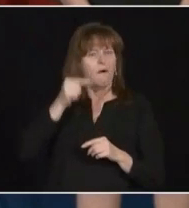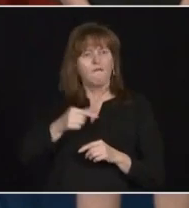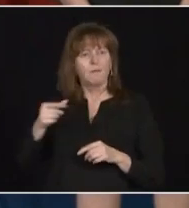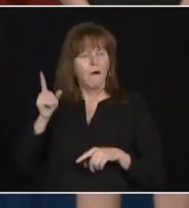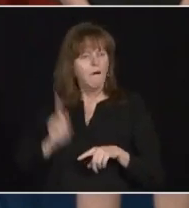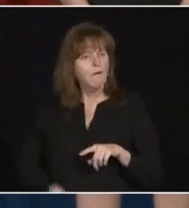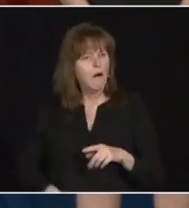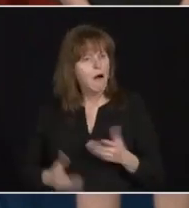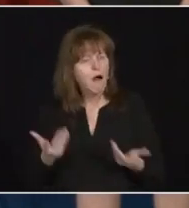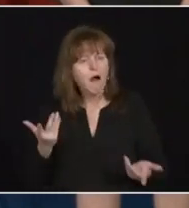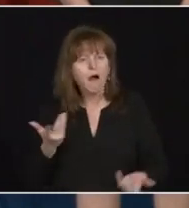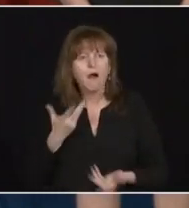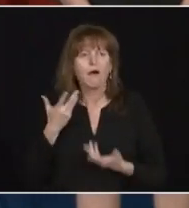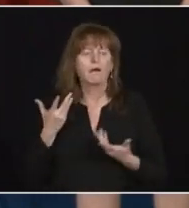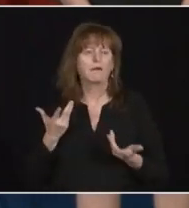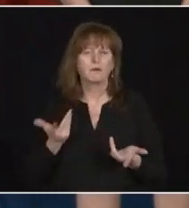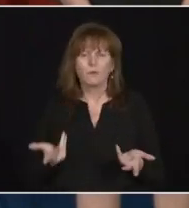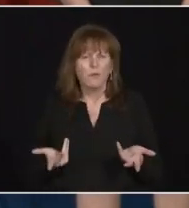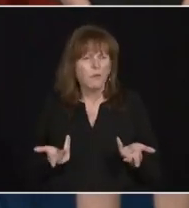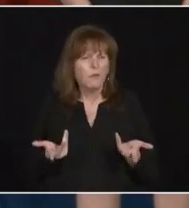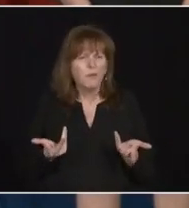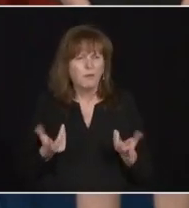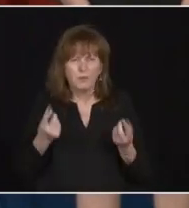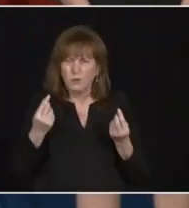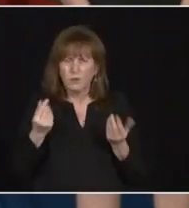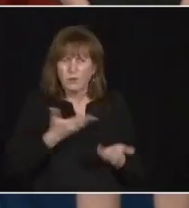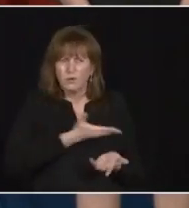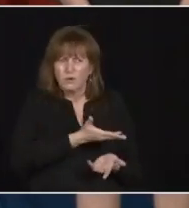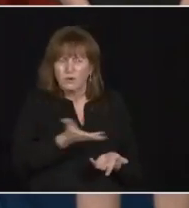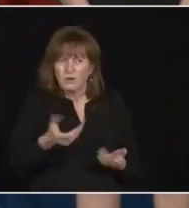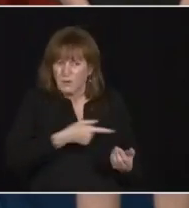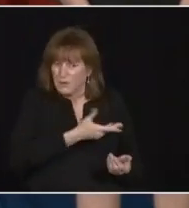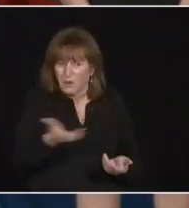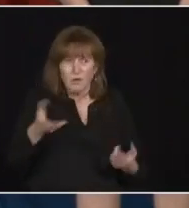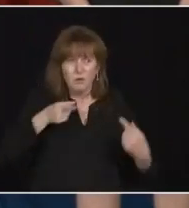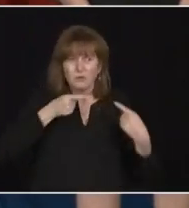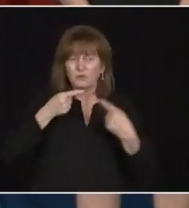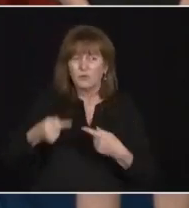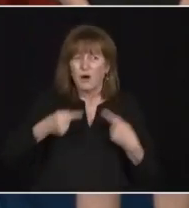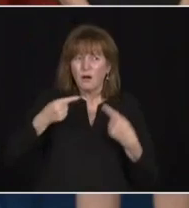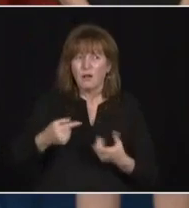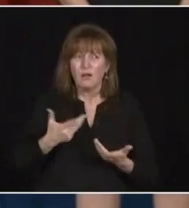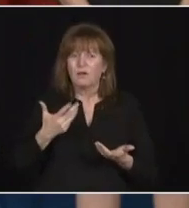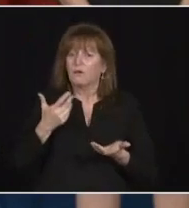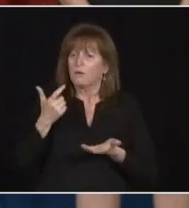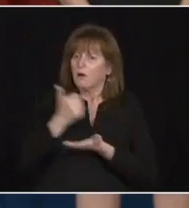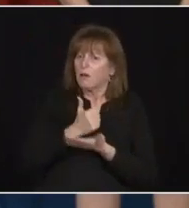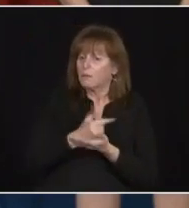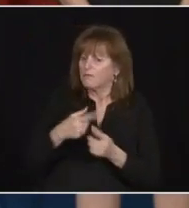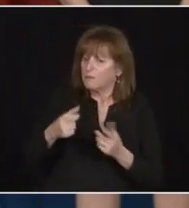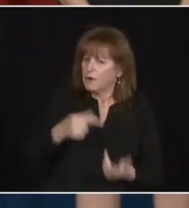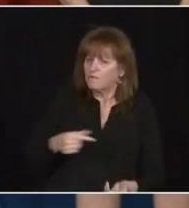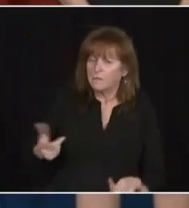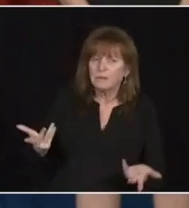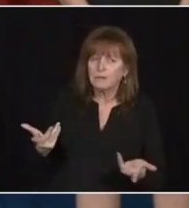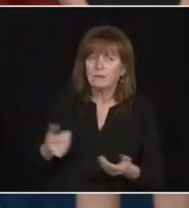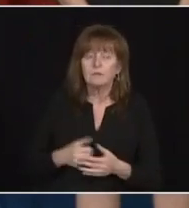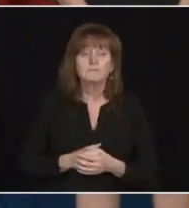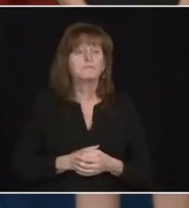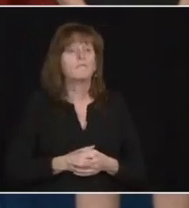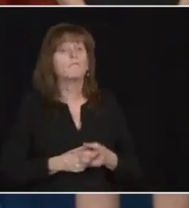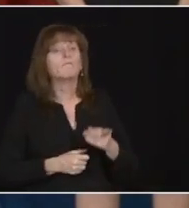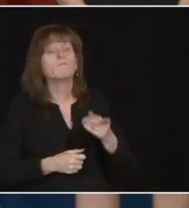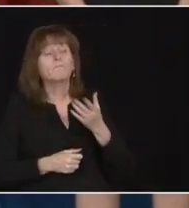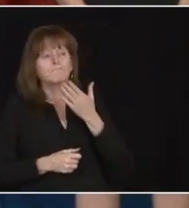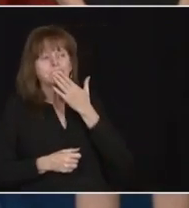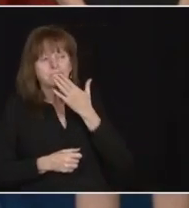benefit. So they are really struggling. Yeah. Any help they can expect from the government? Well, very, very good point. And right